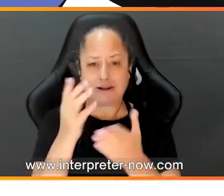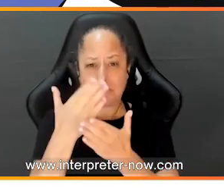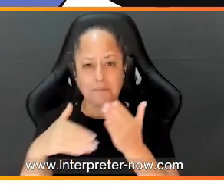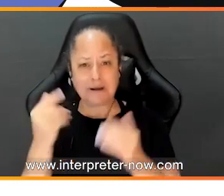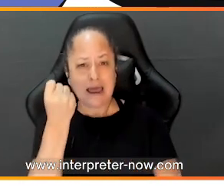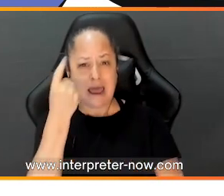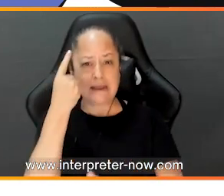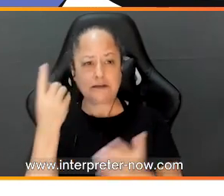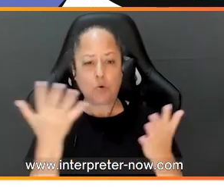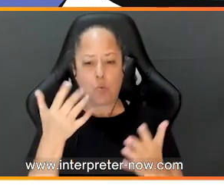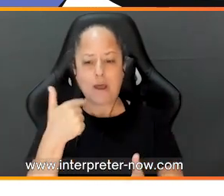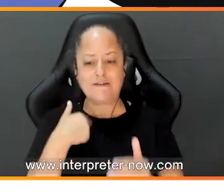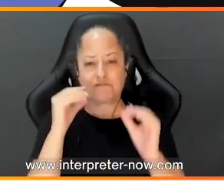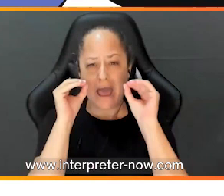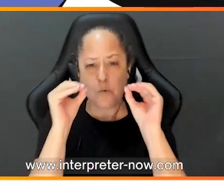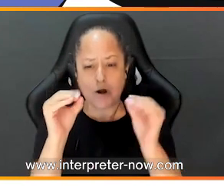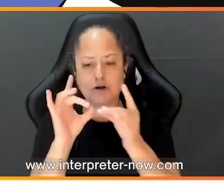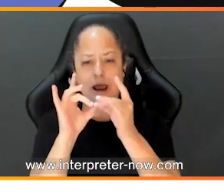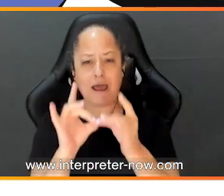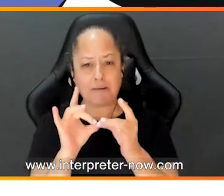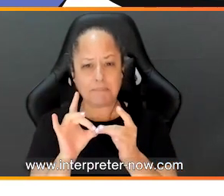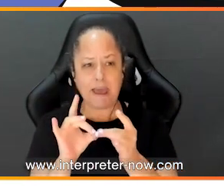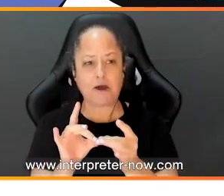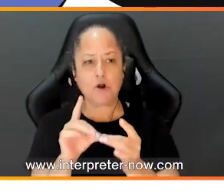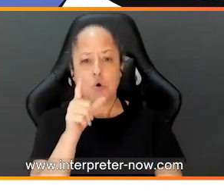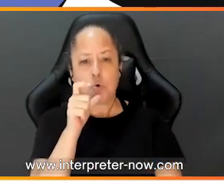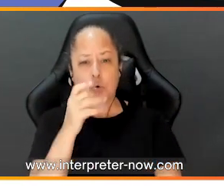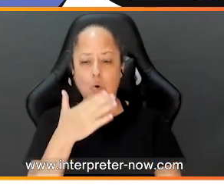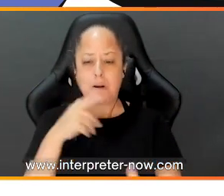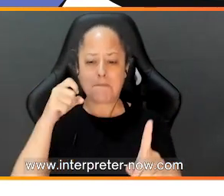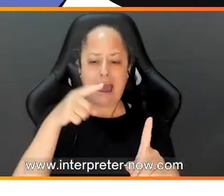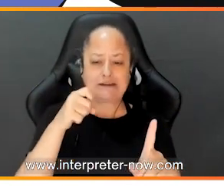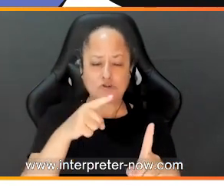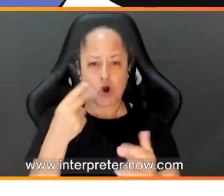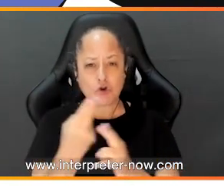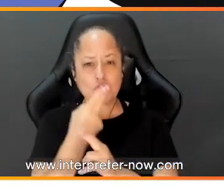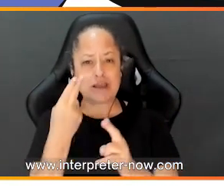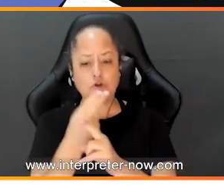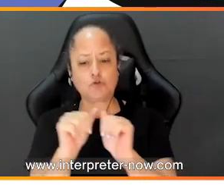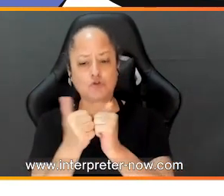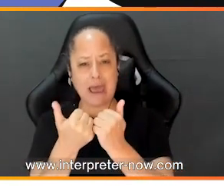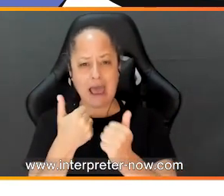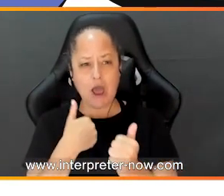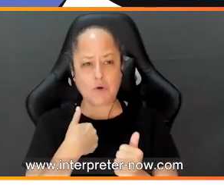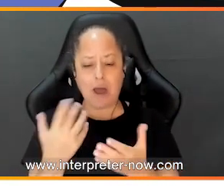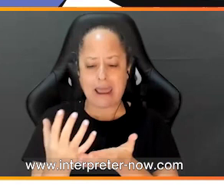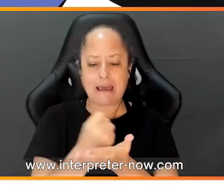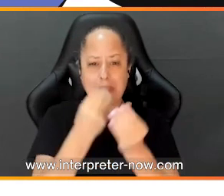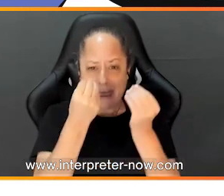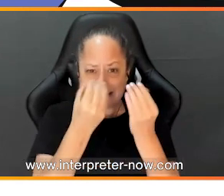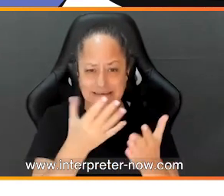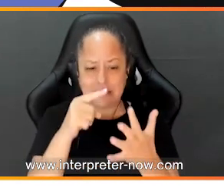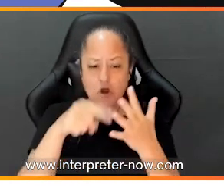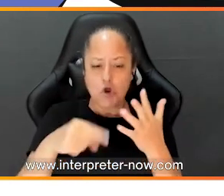you are exposed to people who are very different from yourself. And there are a variety of research studies, and I'm happy to share them as a follow-up,